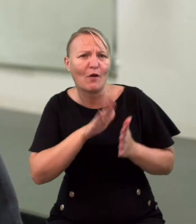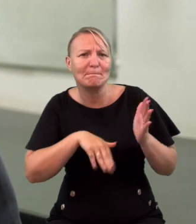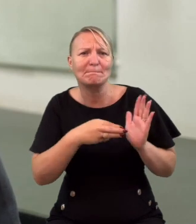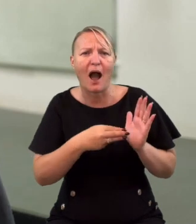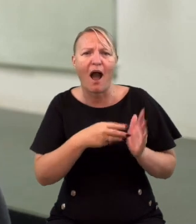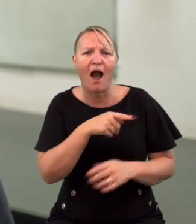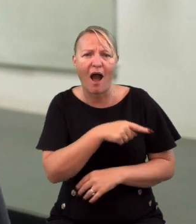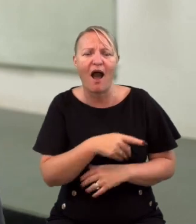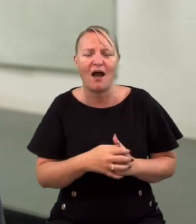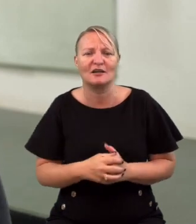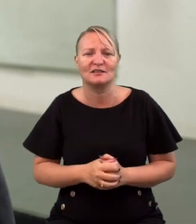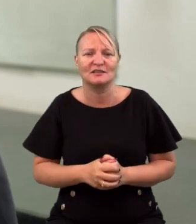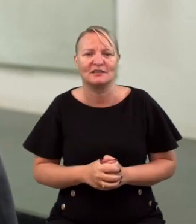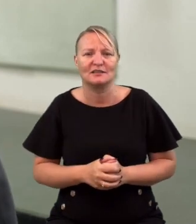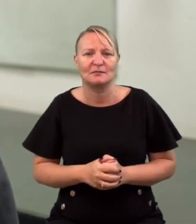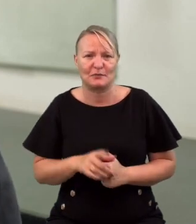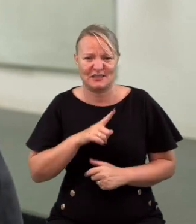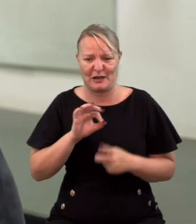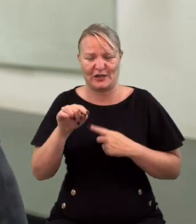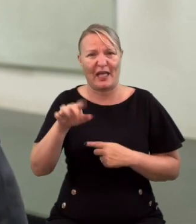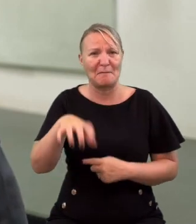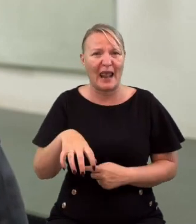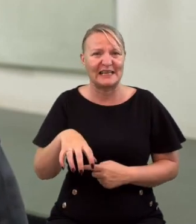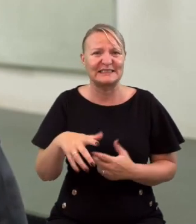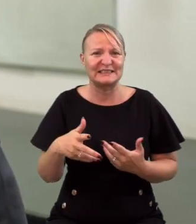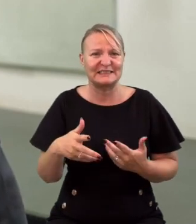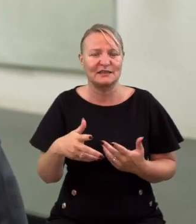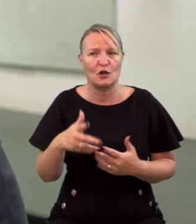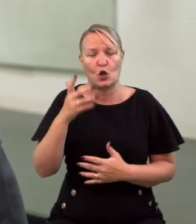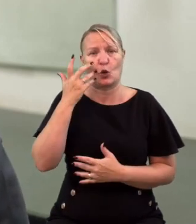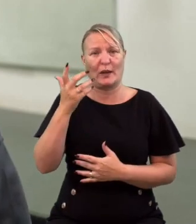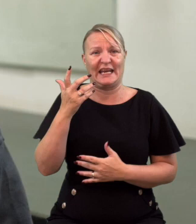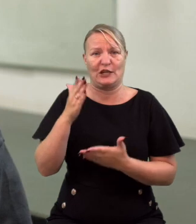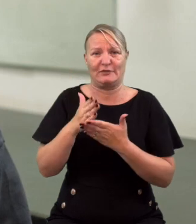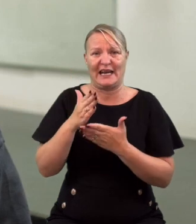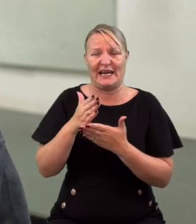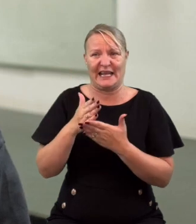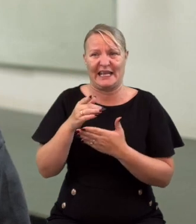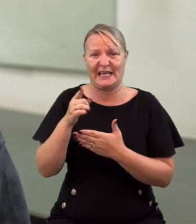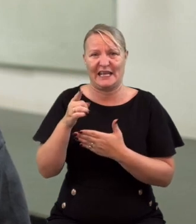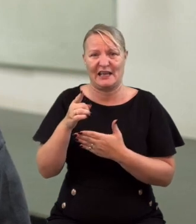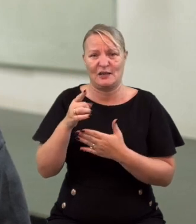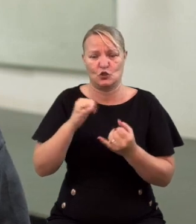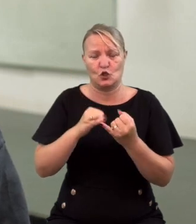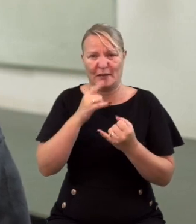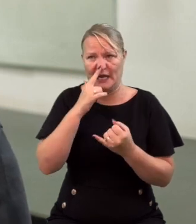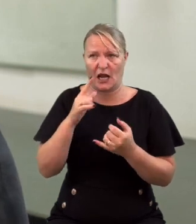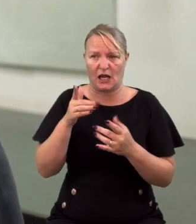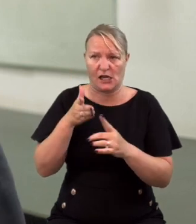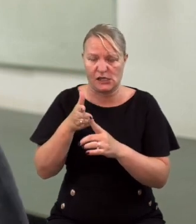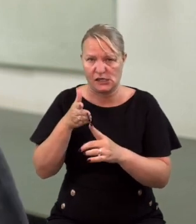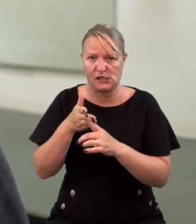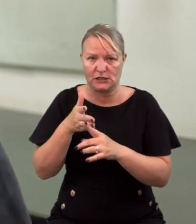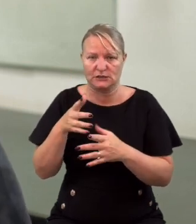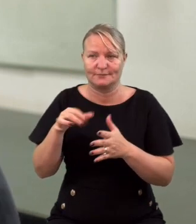and especially in the play, is you know, Queenie is someone that Subi can have